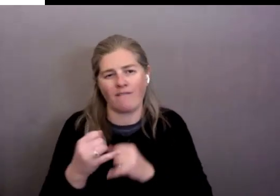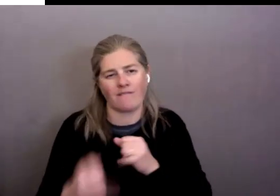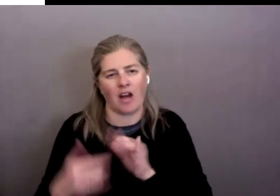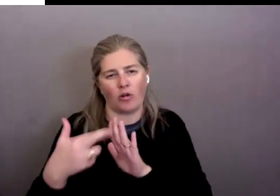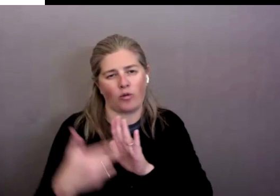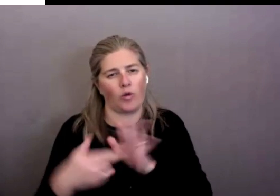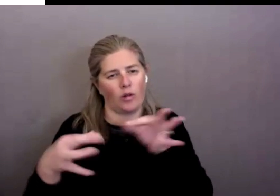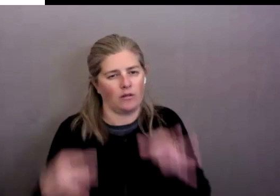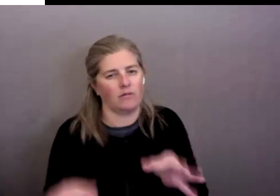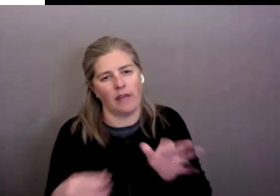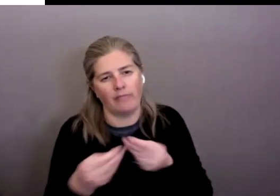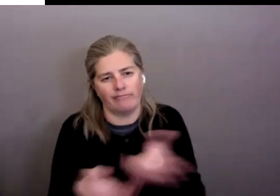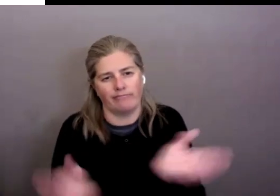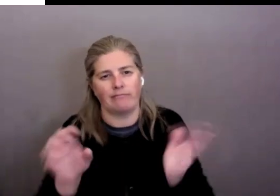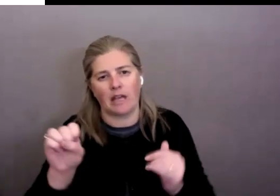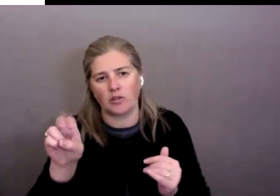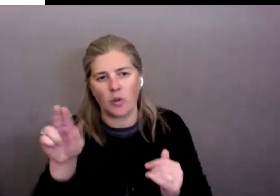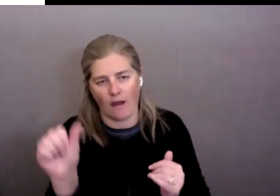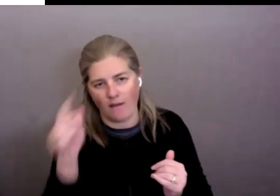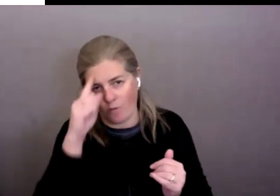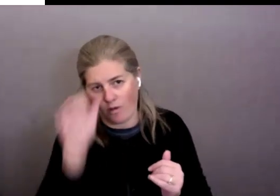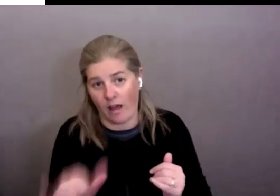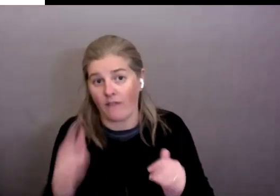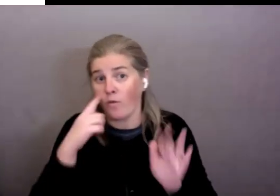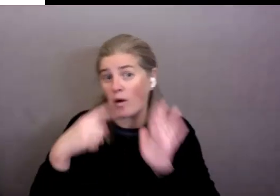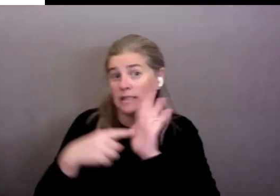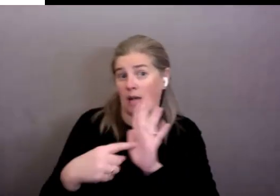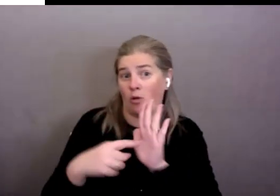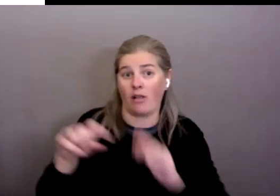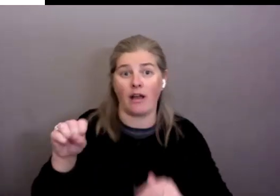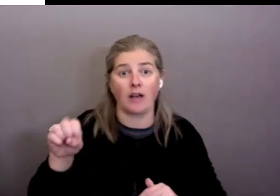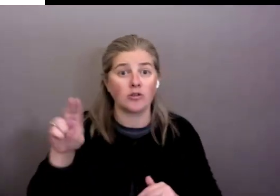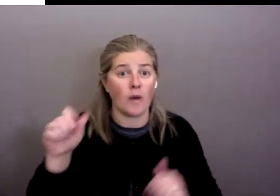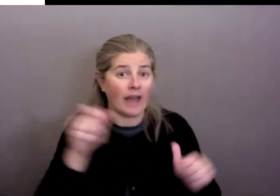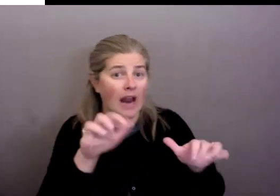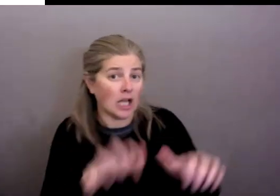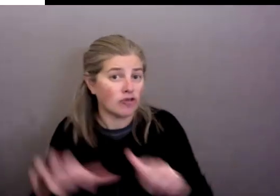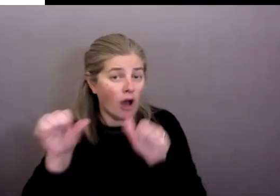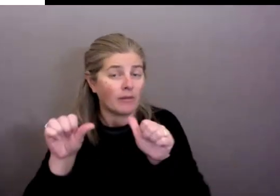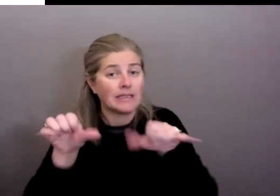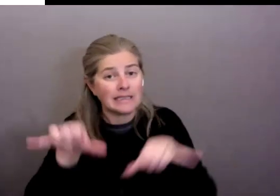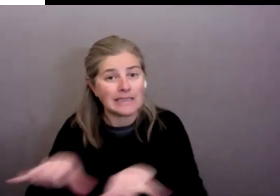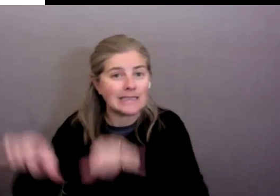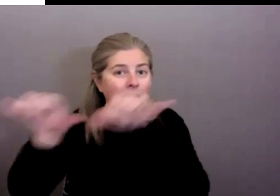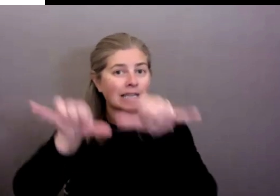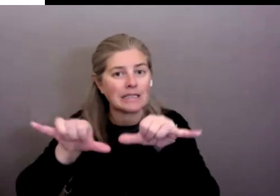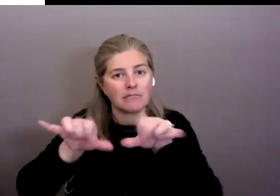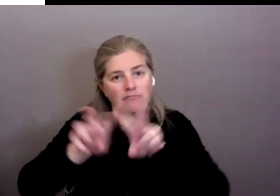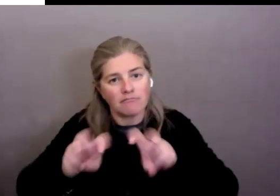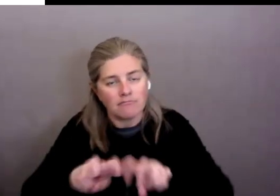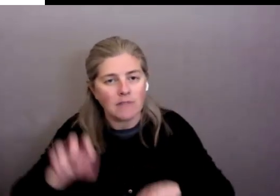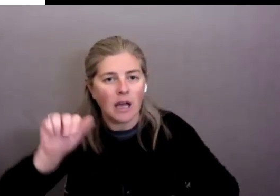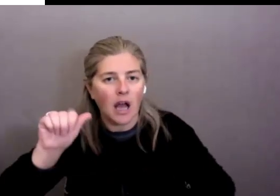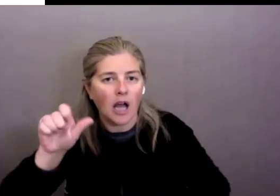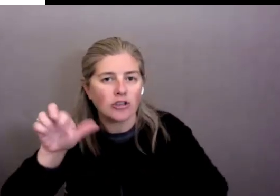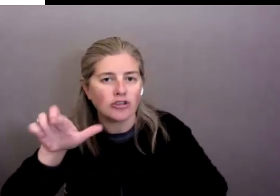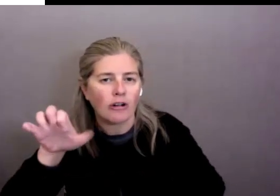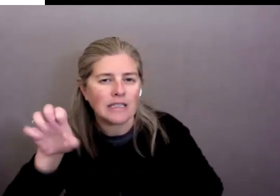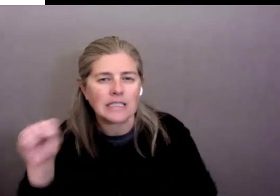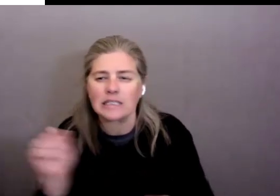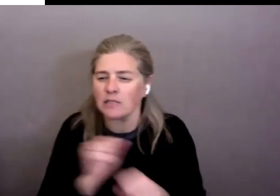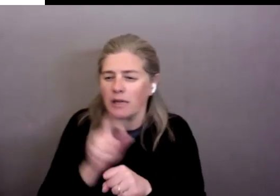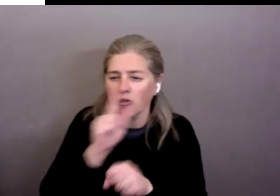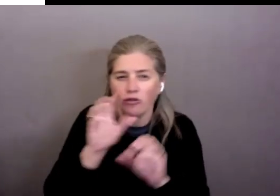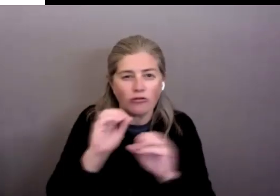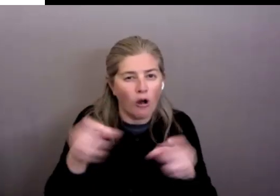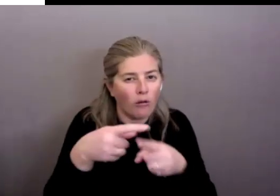adopt. For example, an SUA could adopt standard assurances related to conflicts of interest to be included in